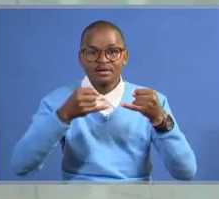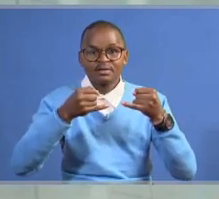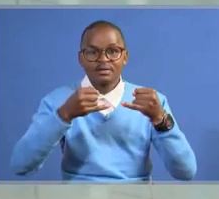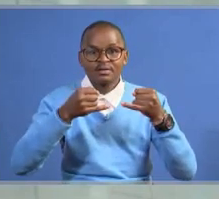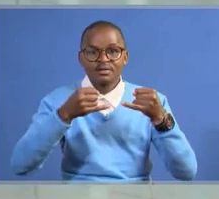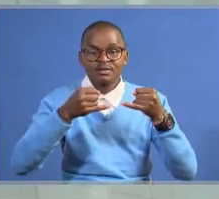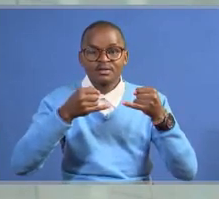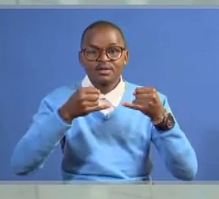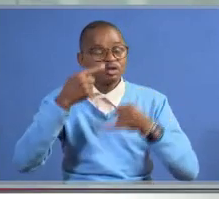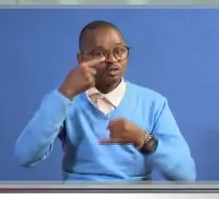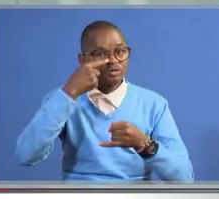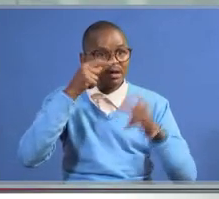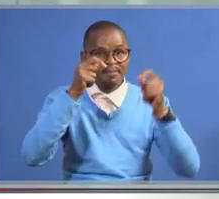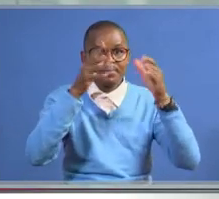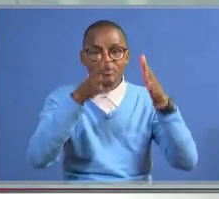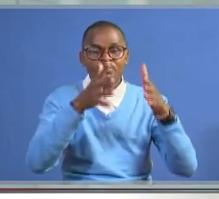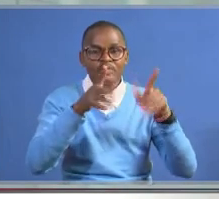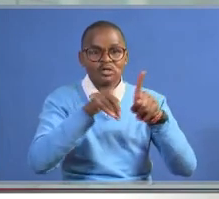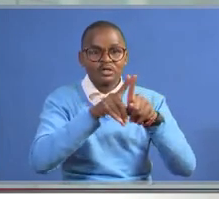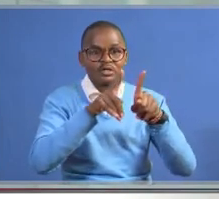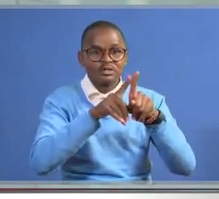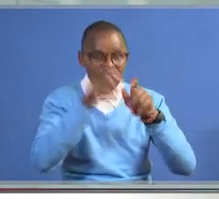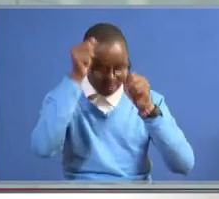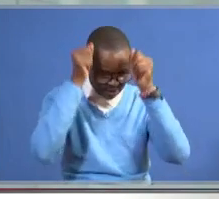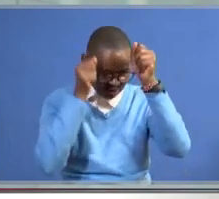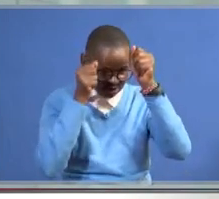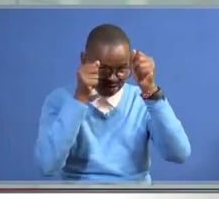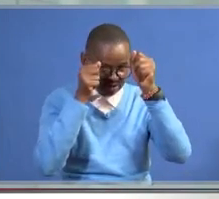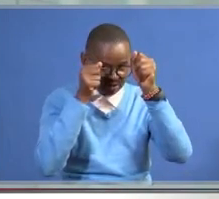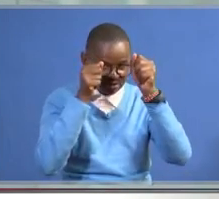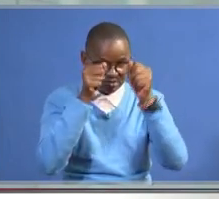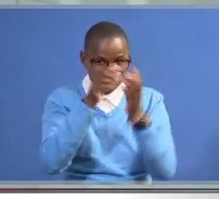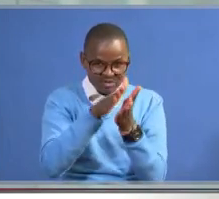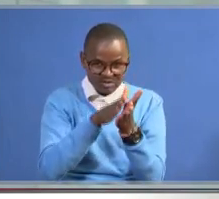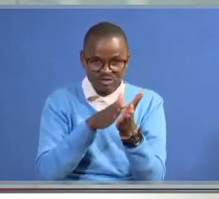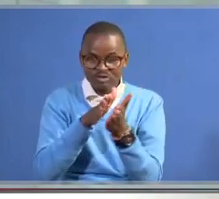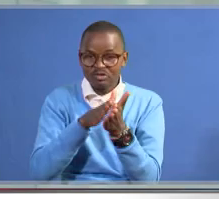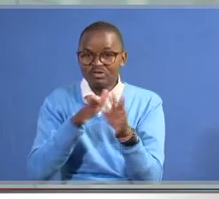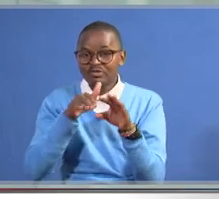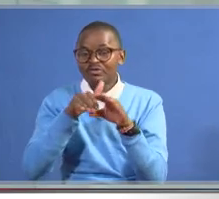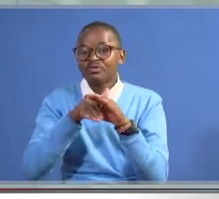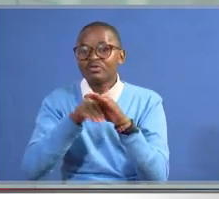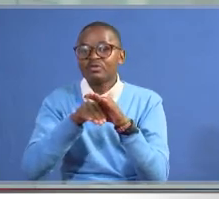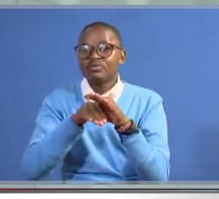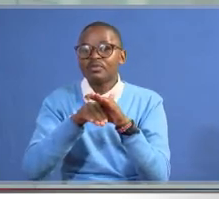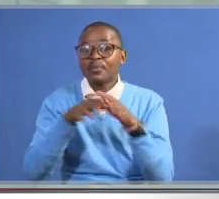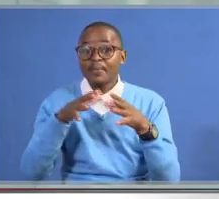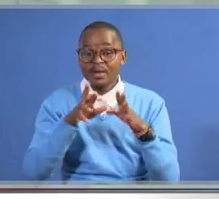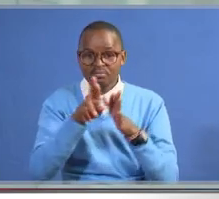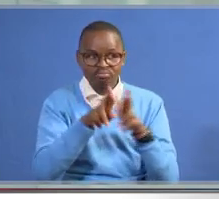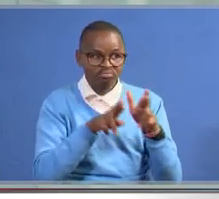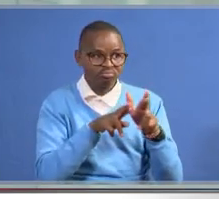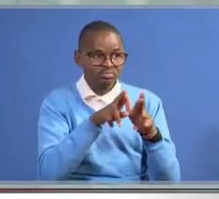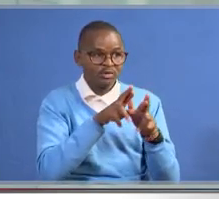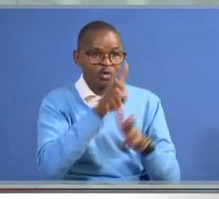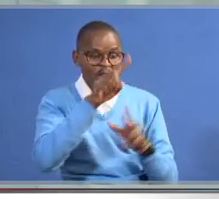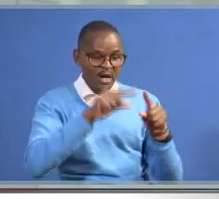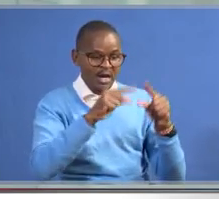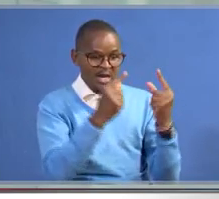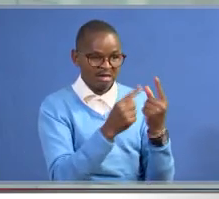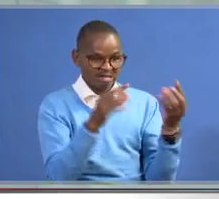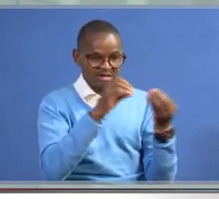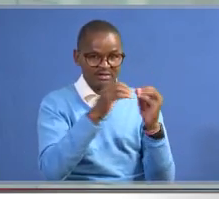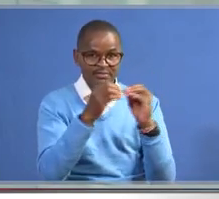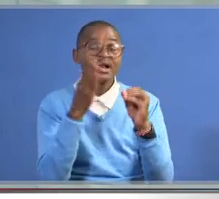stocks between Sudan protesters and the military make slow progress on the issues or Civet of civilian rule rather one group is